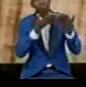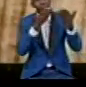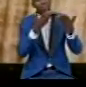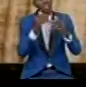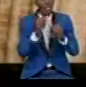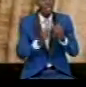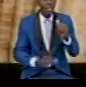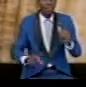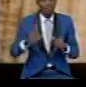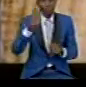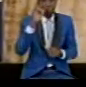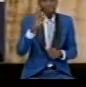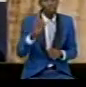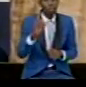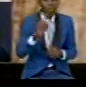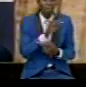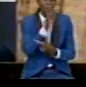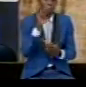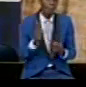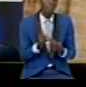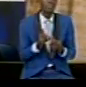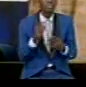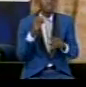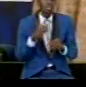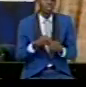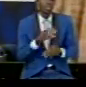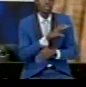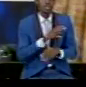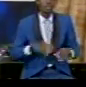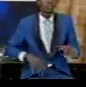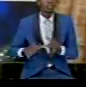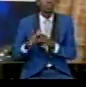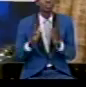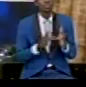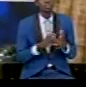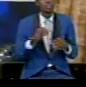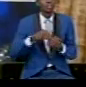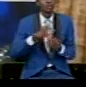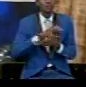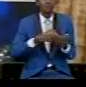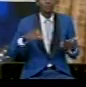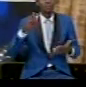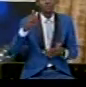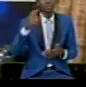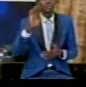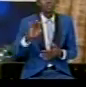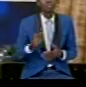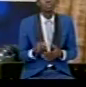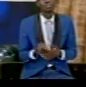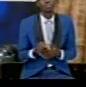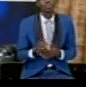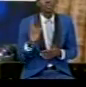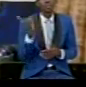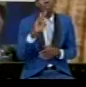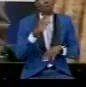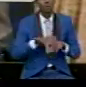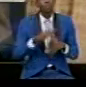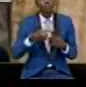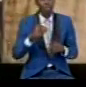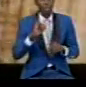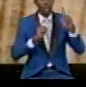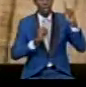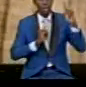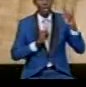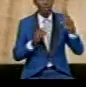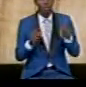every man perfect in Christ Jesus. Verse 29, in verse 29, whereunto